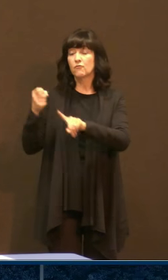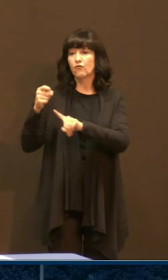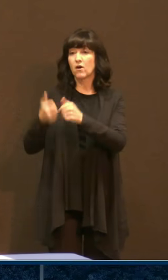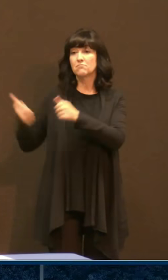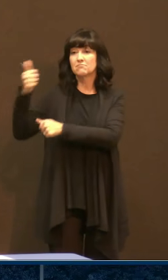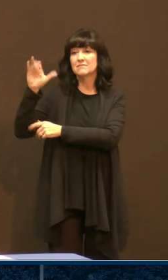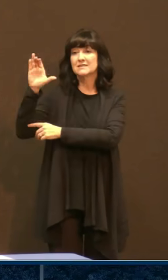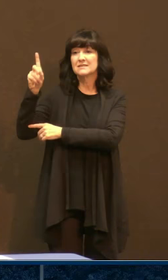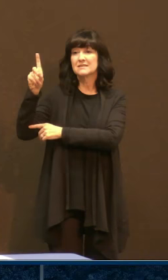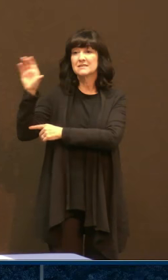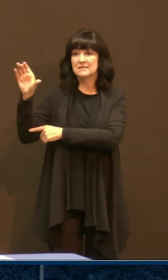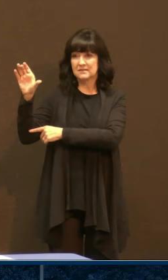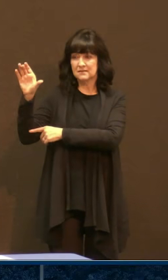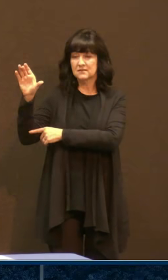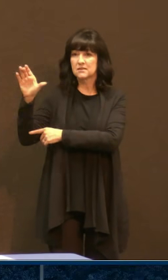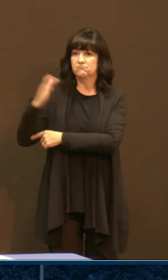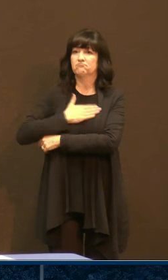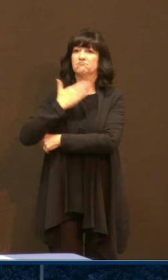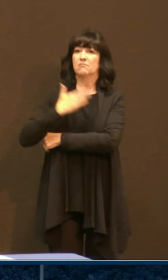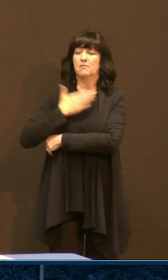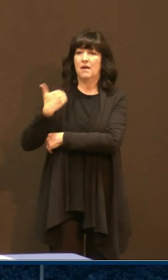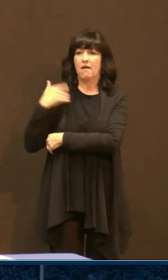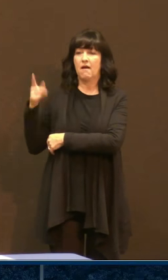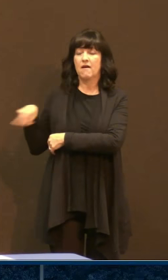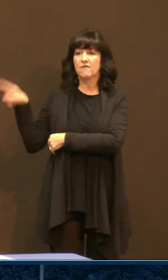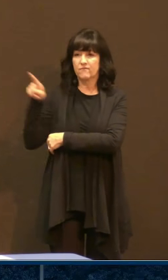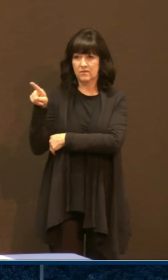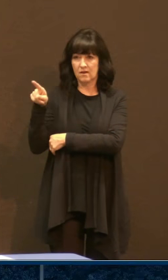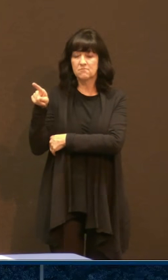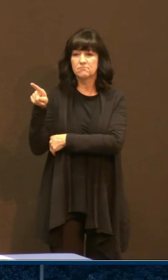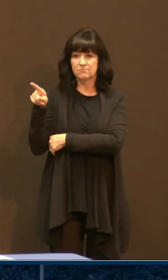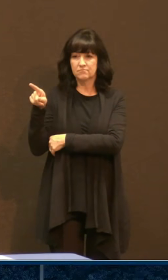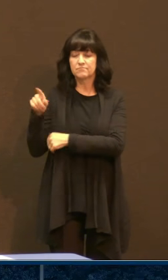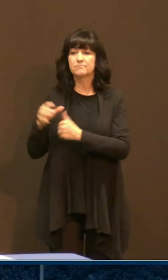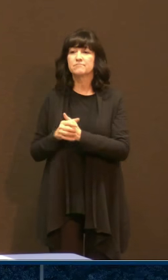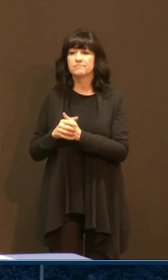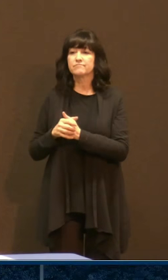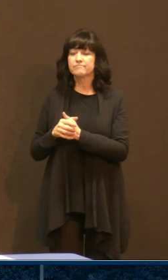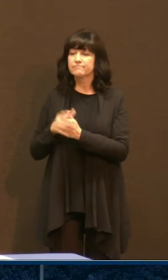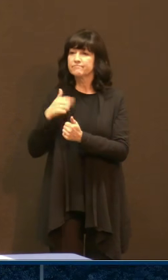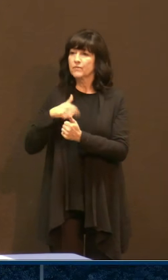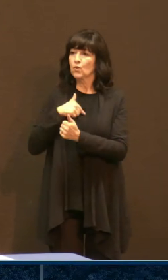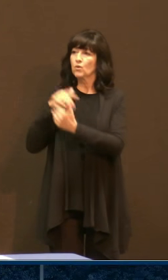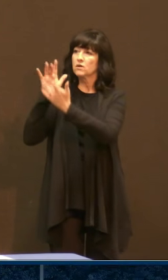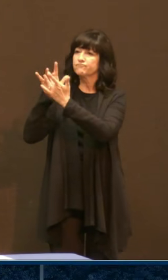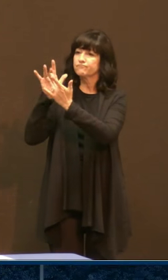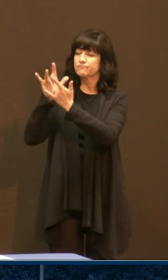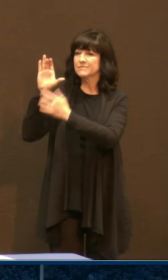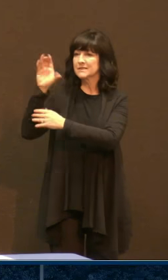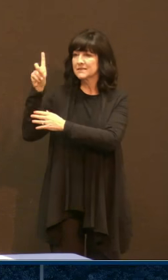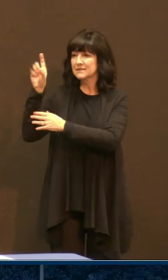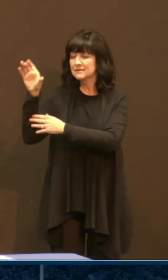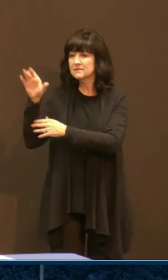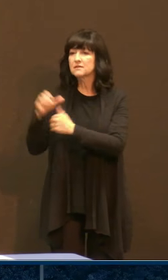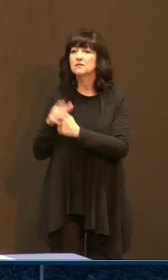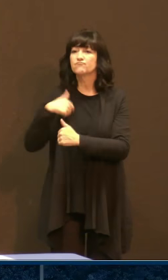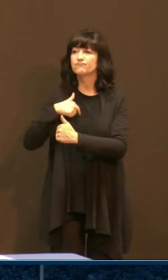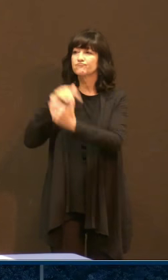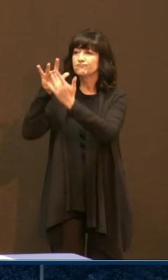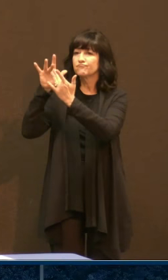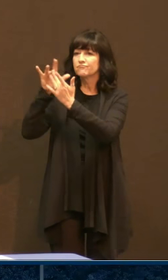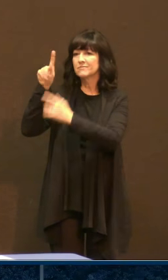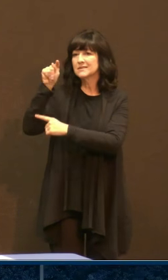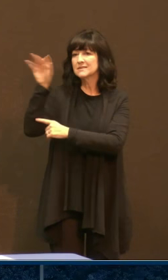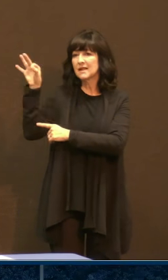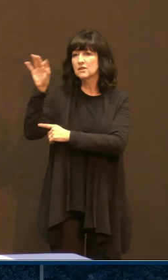to help us. So we've had quite a bit of outreach to the White House Task Force, to the CDC,